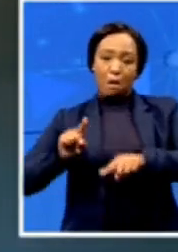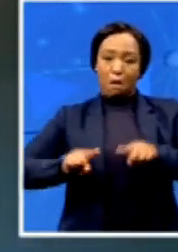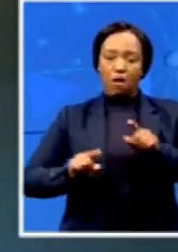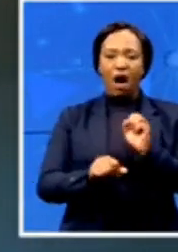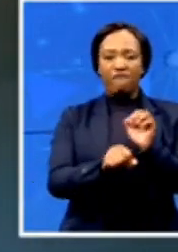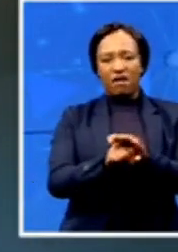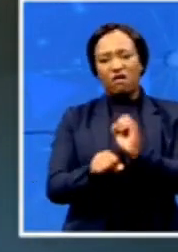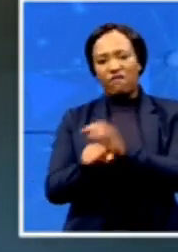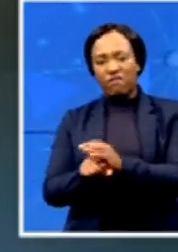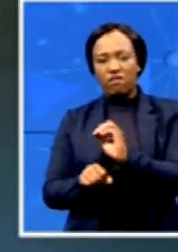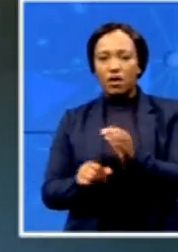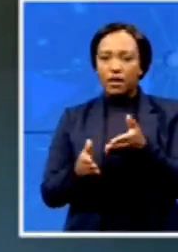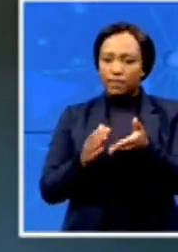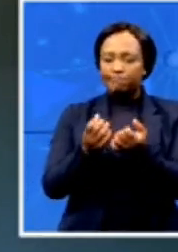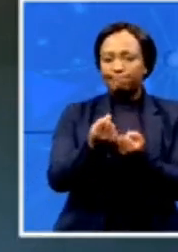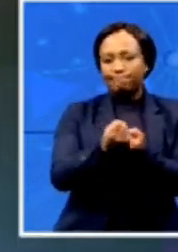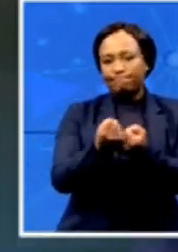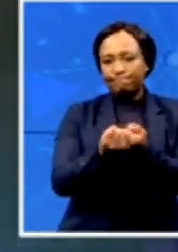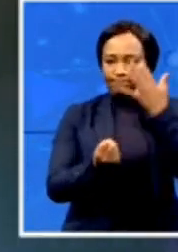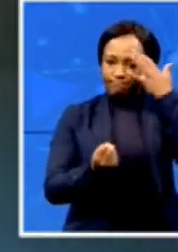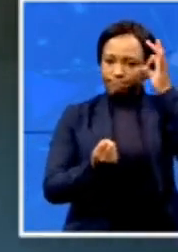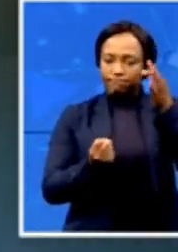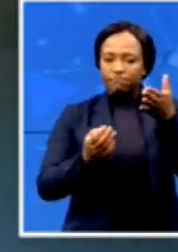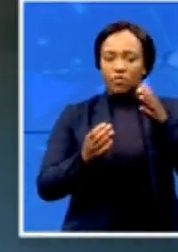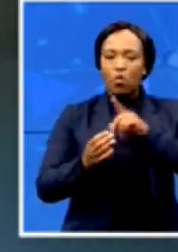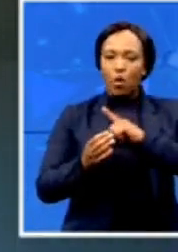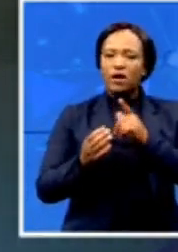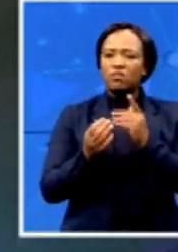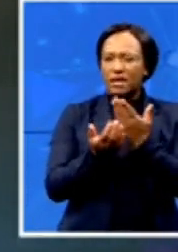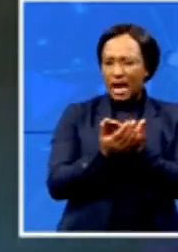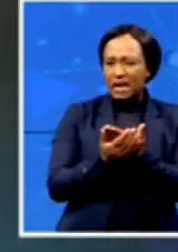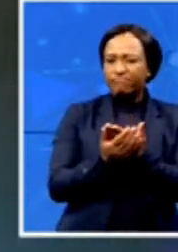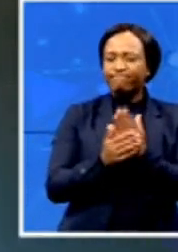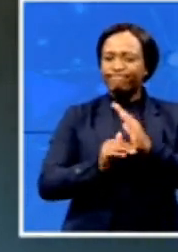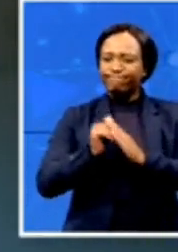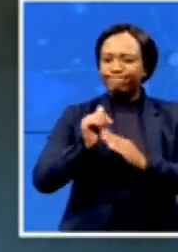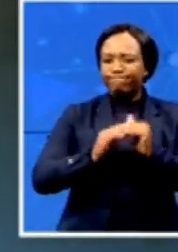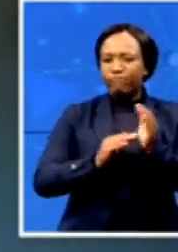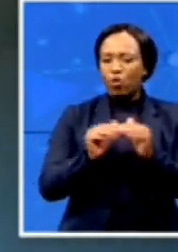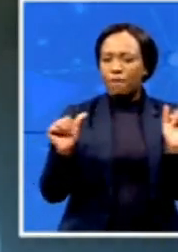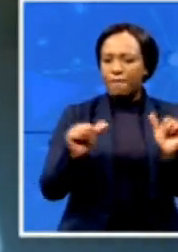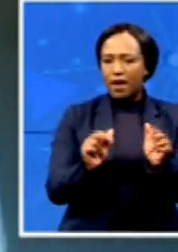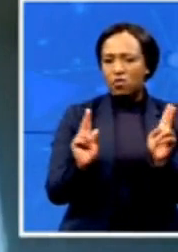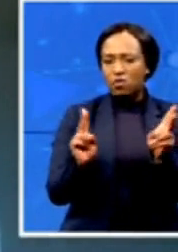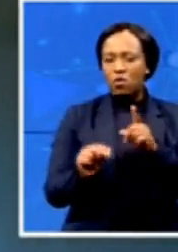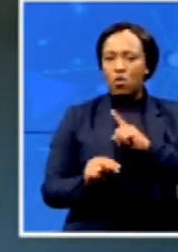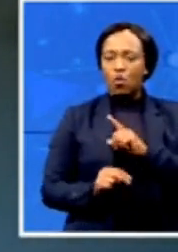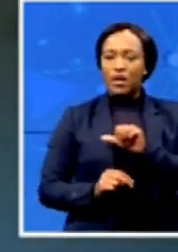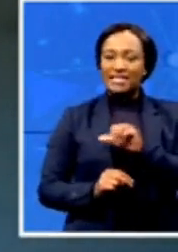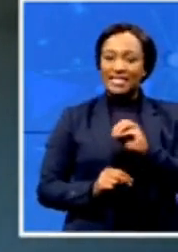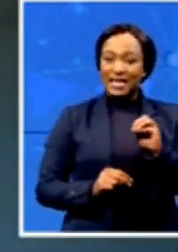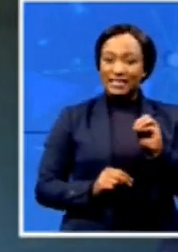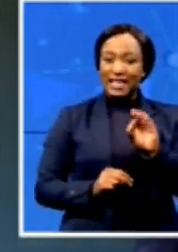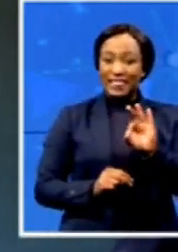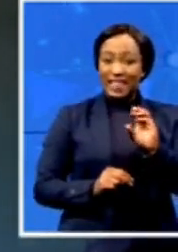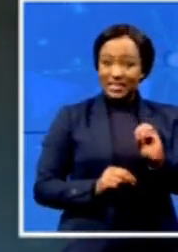their efforts to restore normality in many schools, 630 of them that were affected, and so many children or